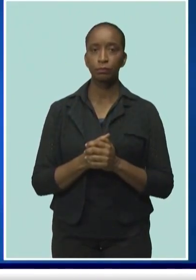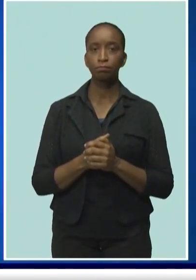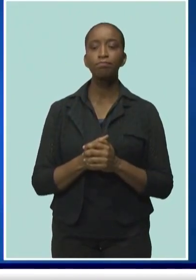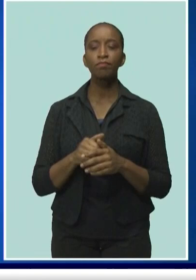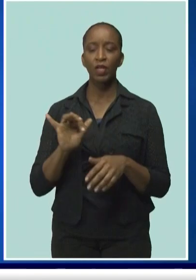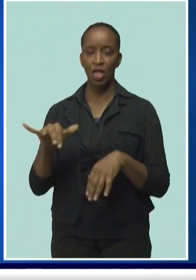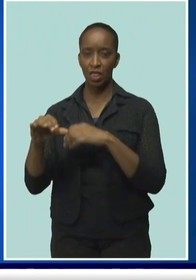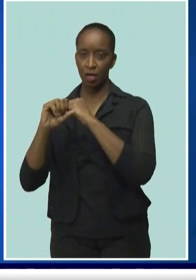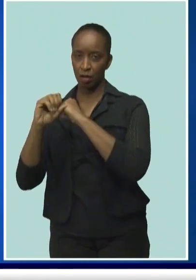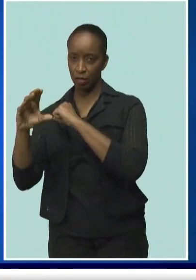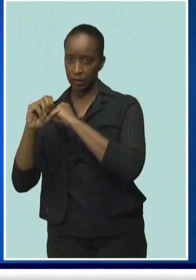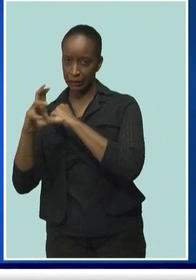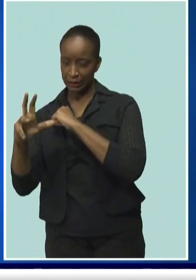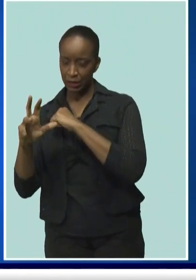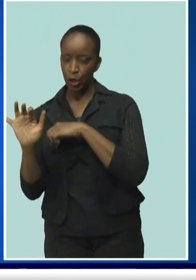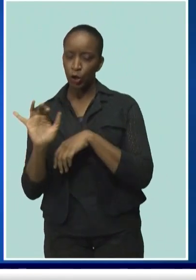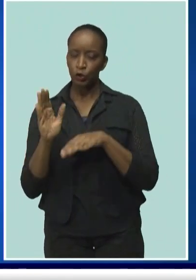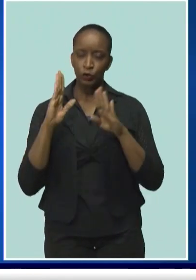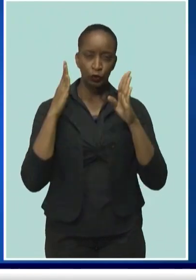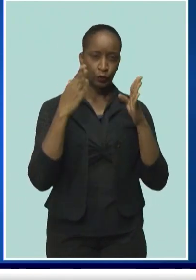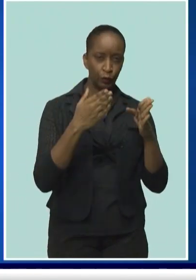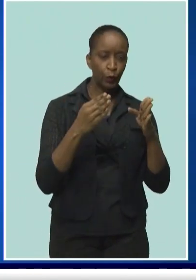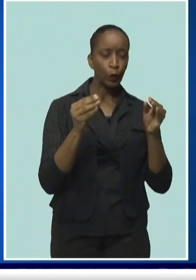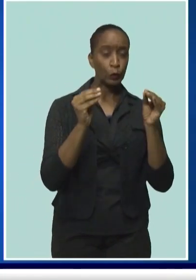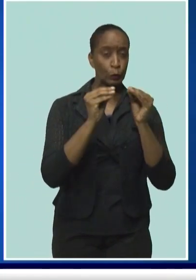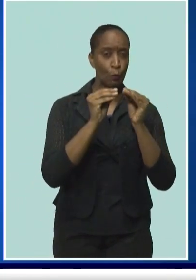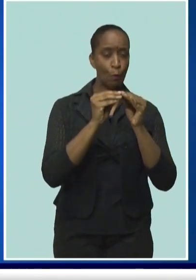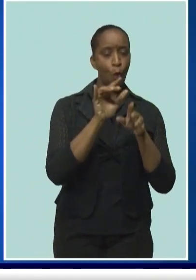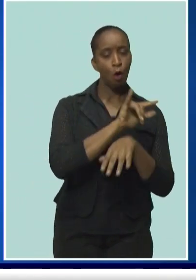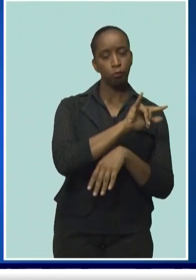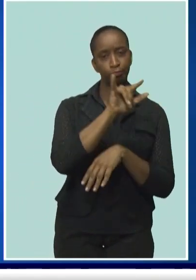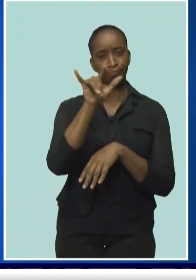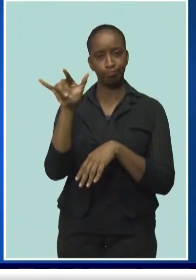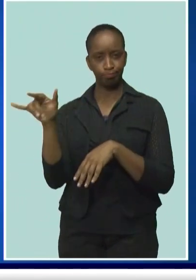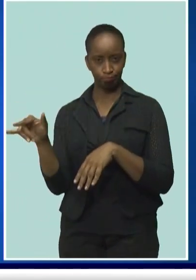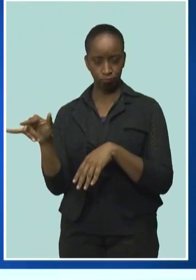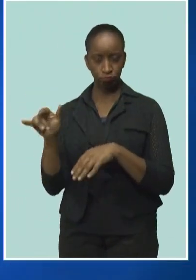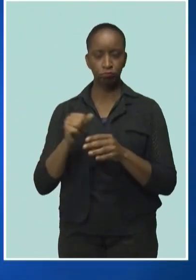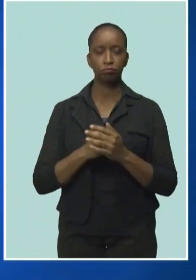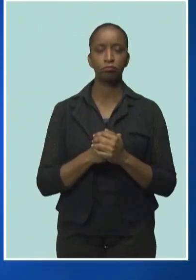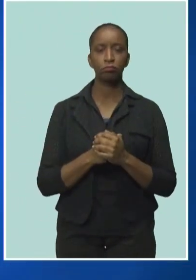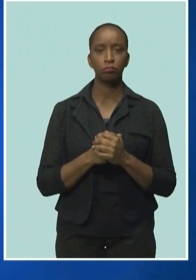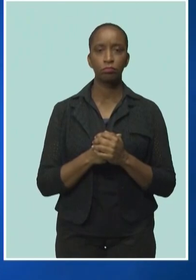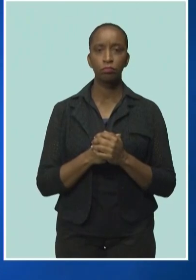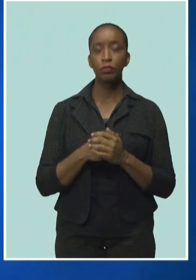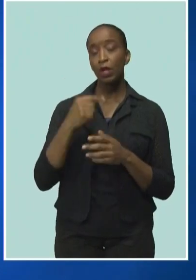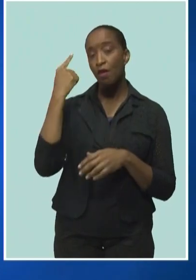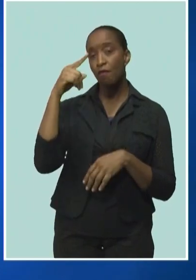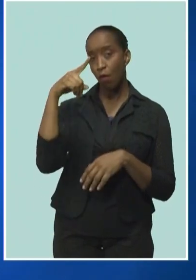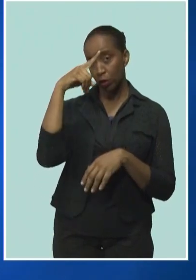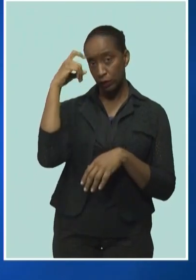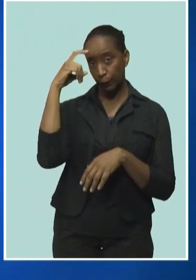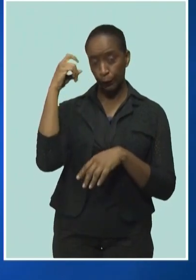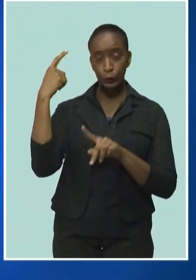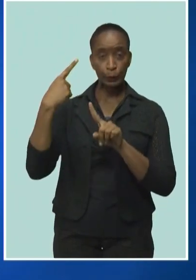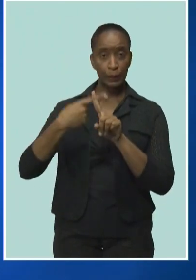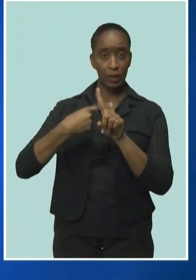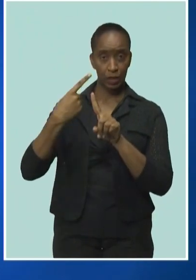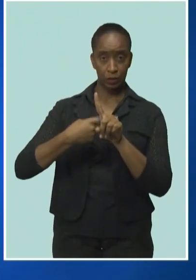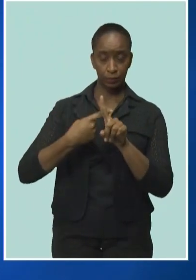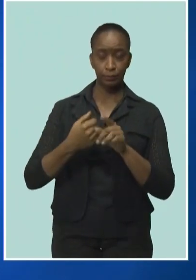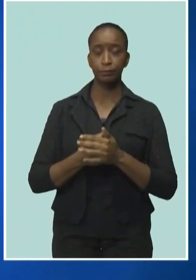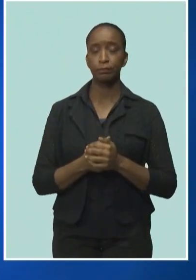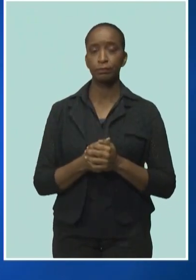with airlift to ensure that we can get additional traffic to Barbados for the summer season. It's going to